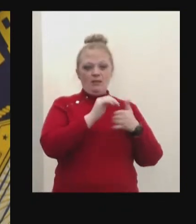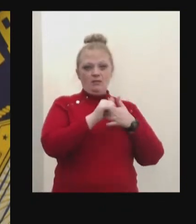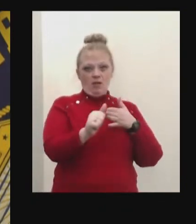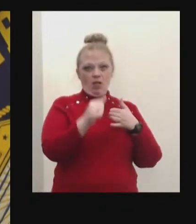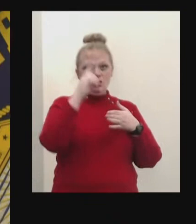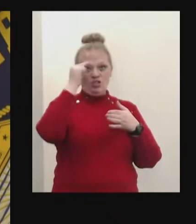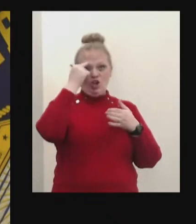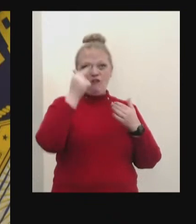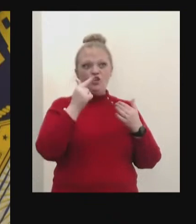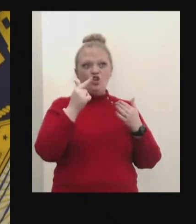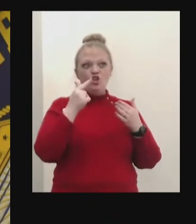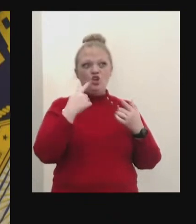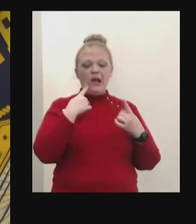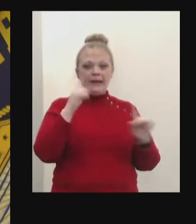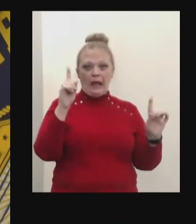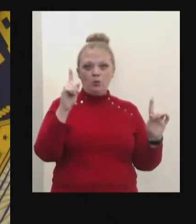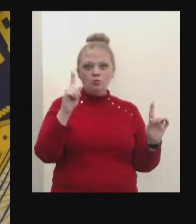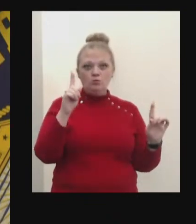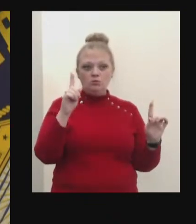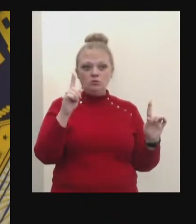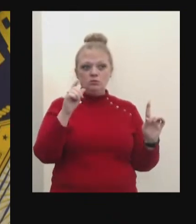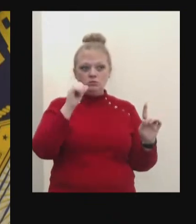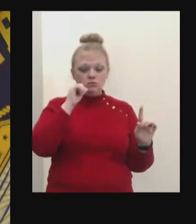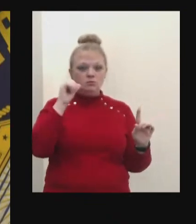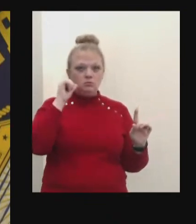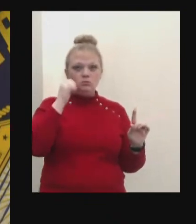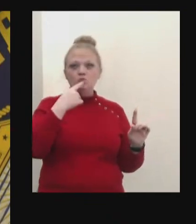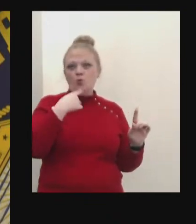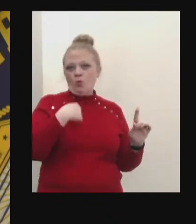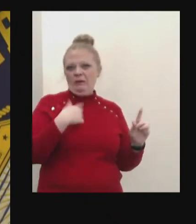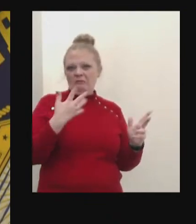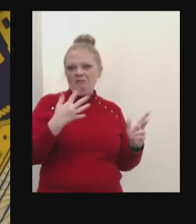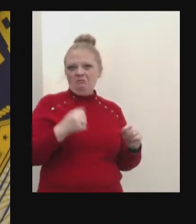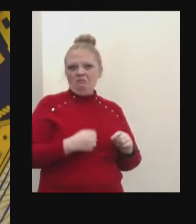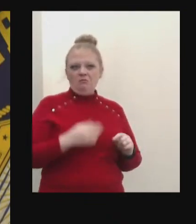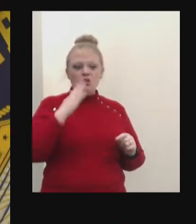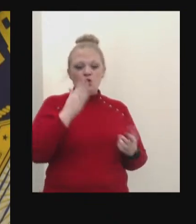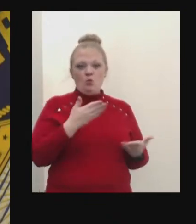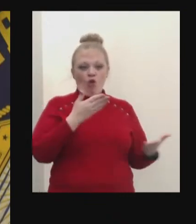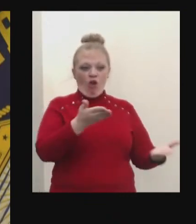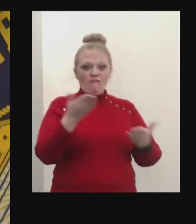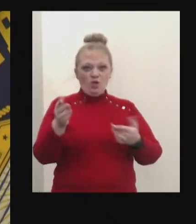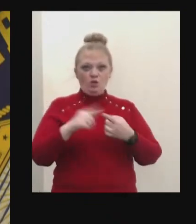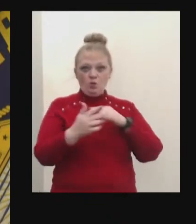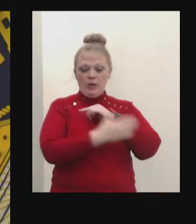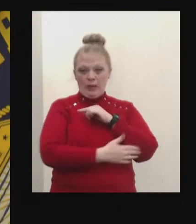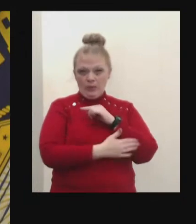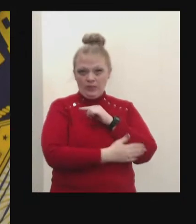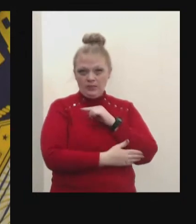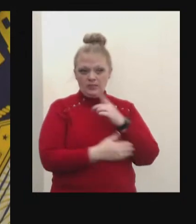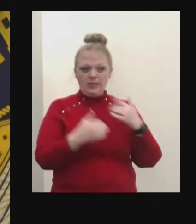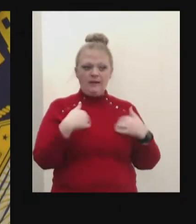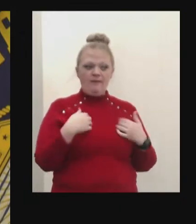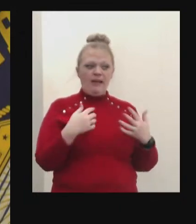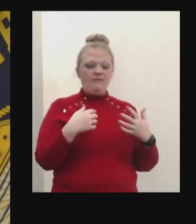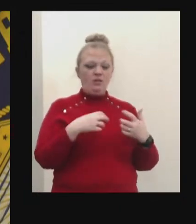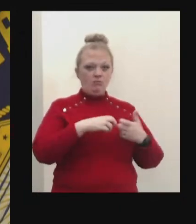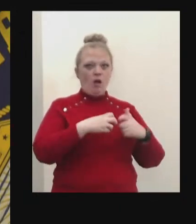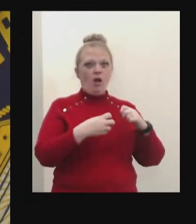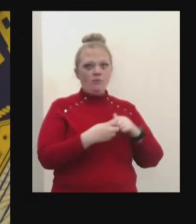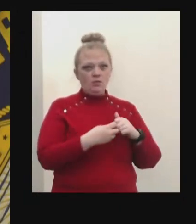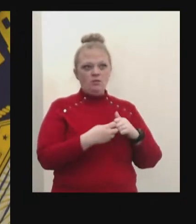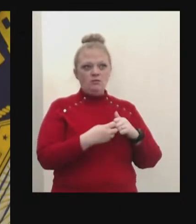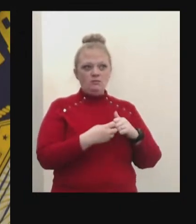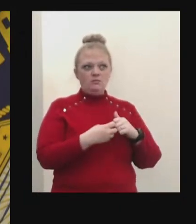yesterday. She told me about this over the weekend, that she would be offering this to counties that are having trouble enforcing the mask mandate due to